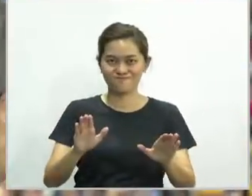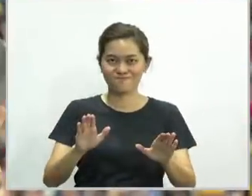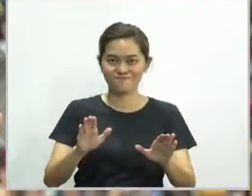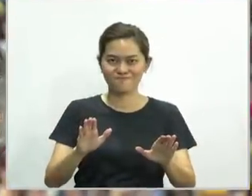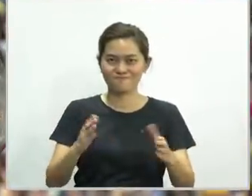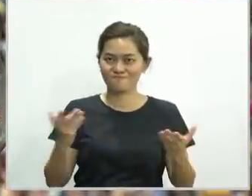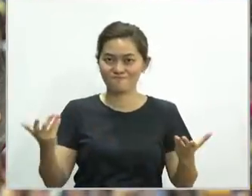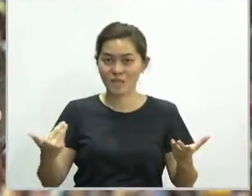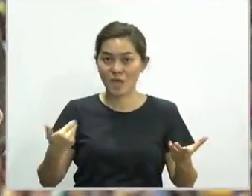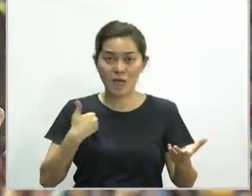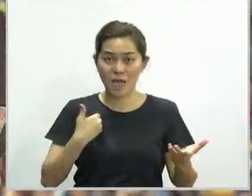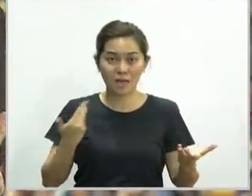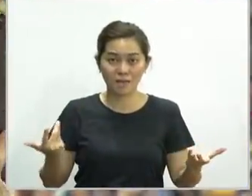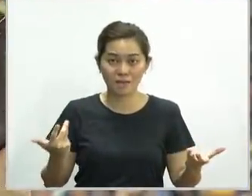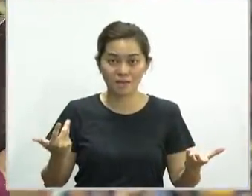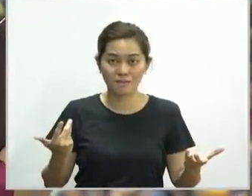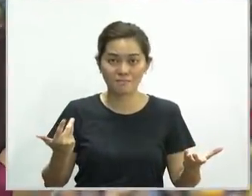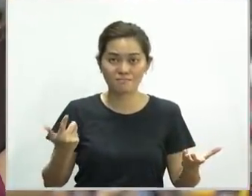but have